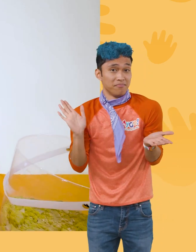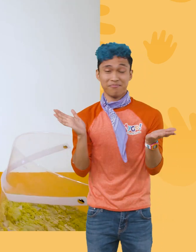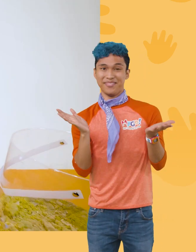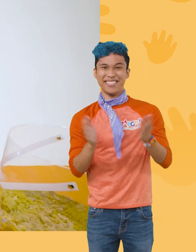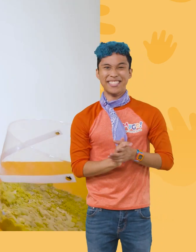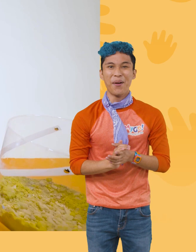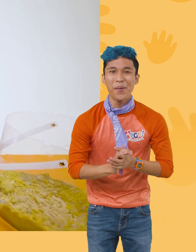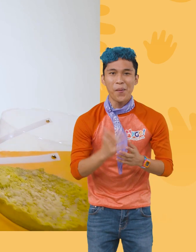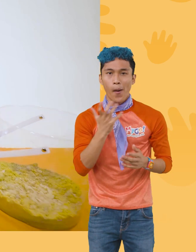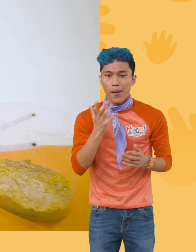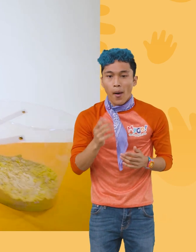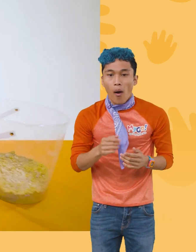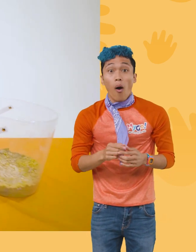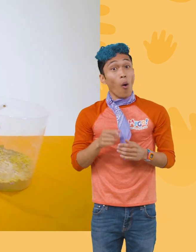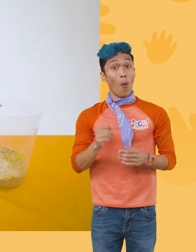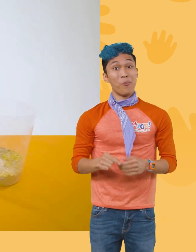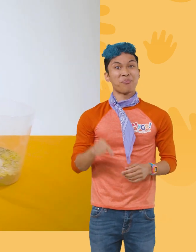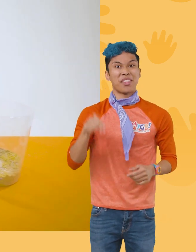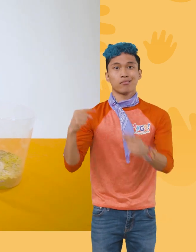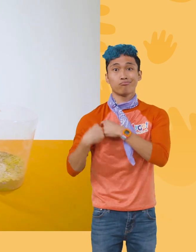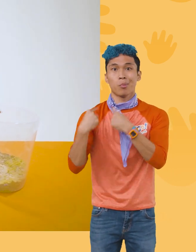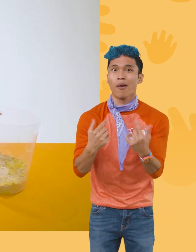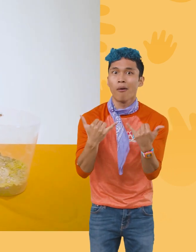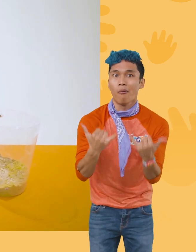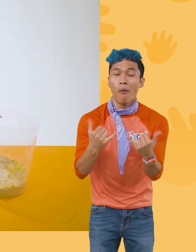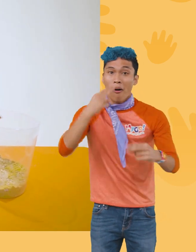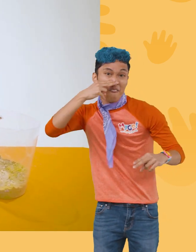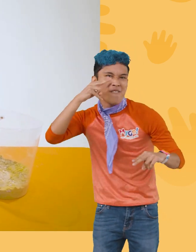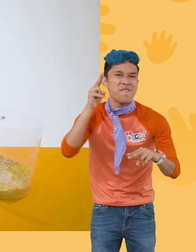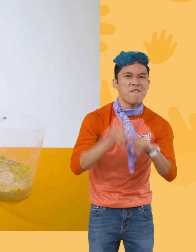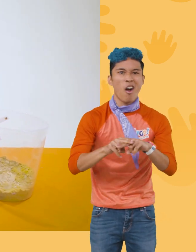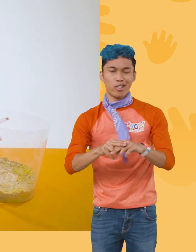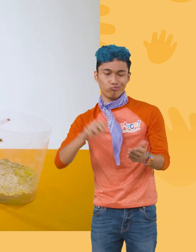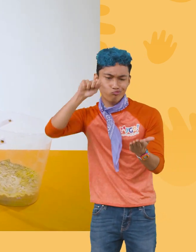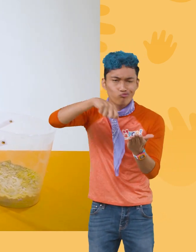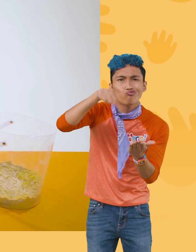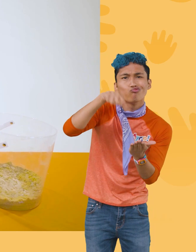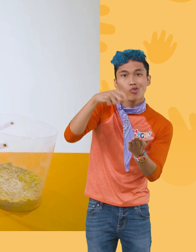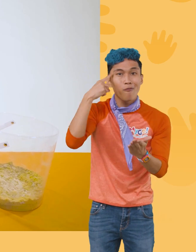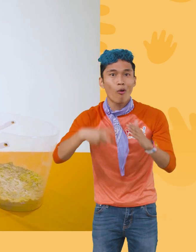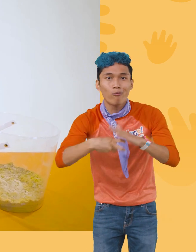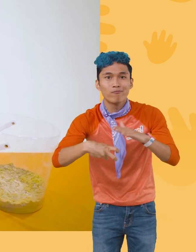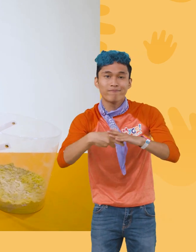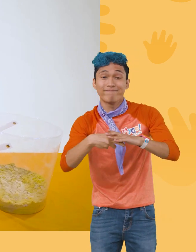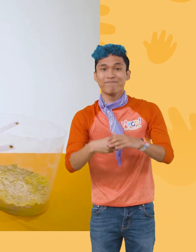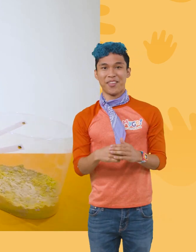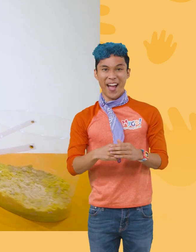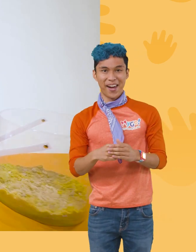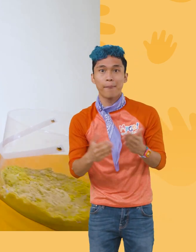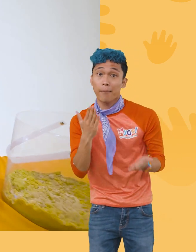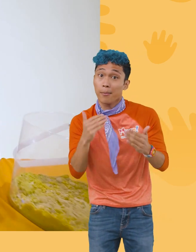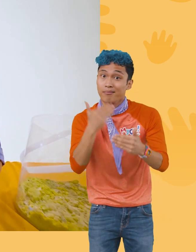know. Wow, this has been so much fun digging for fossils. Yeah,